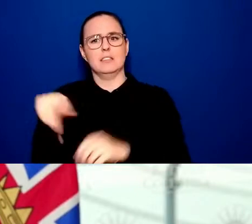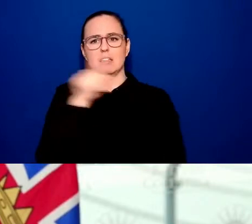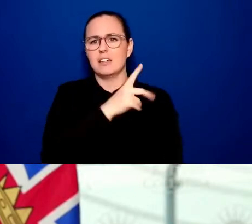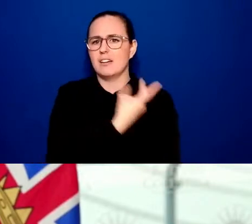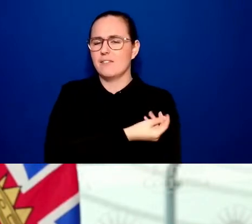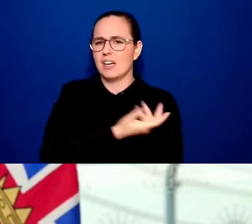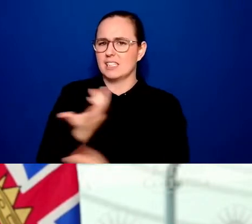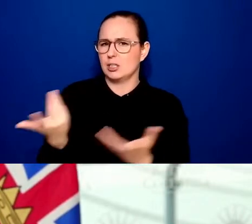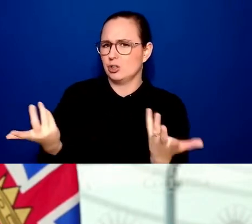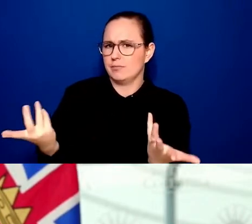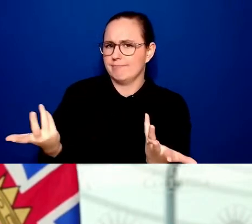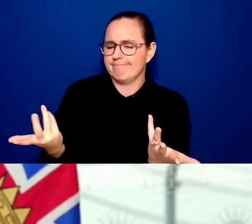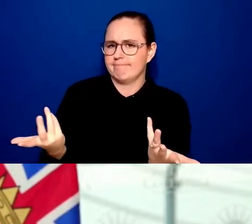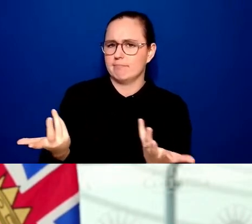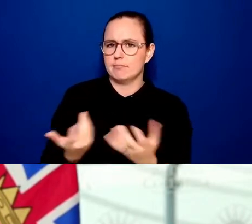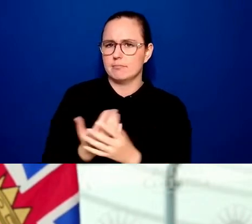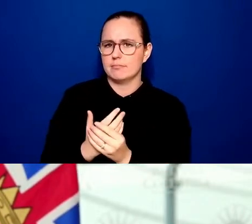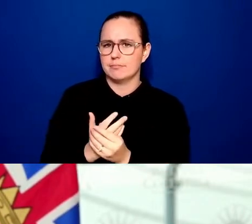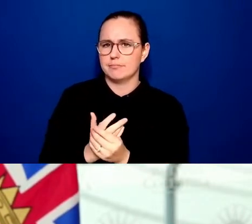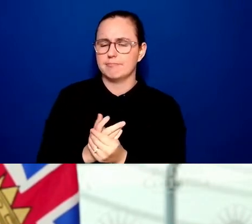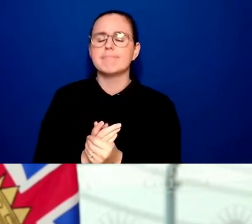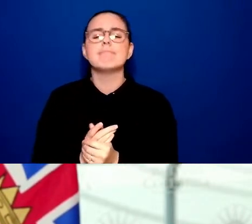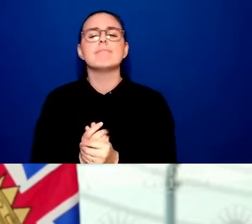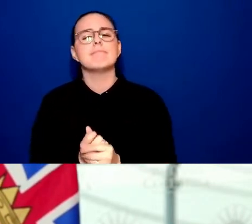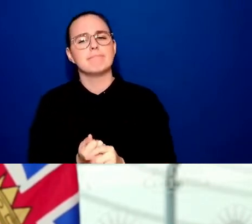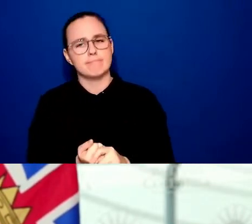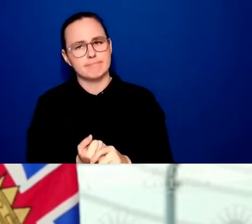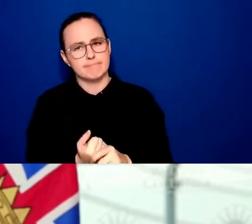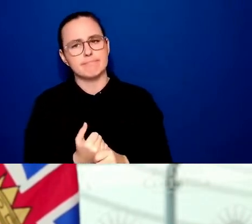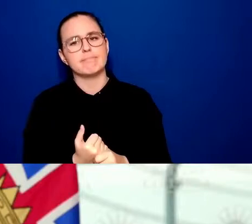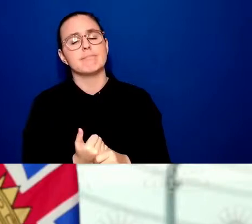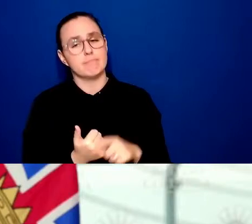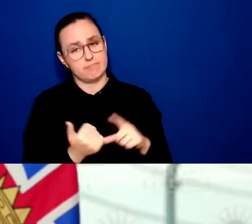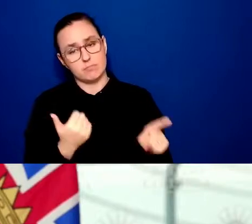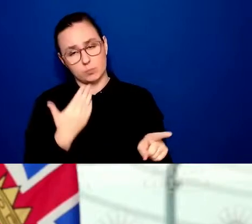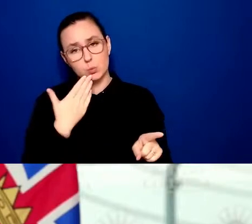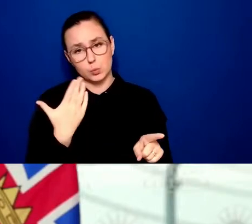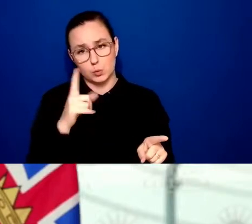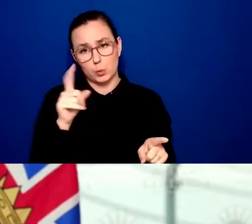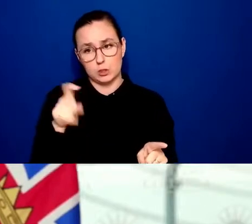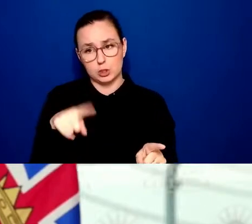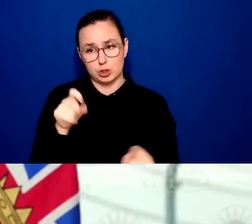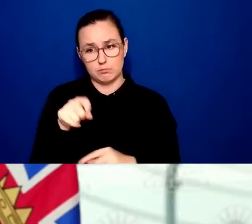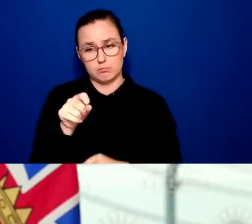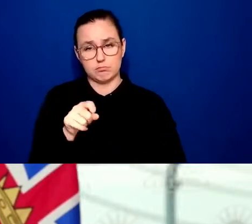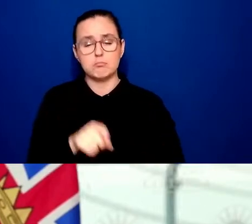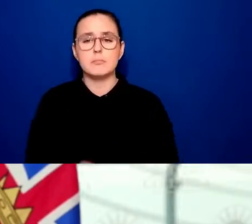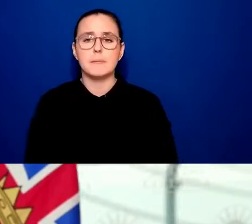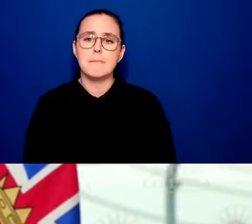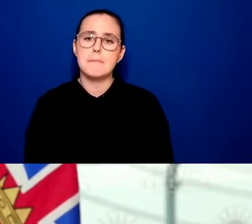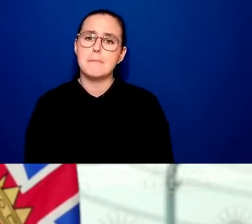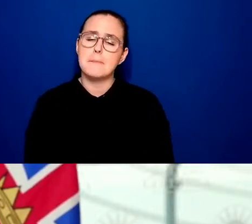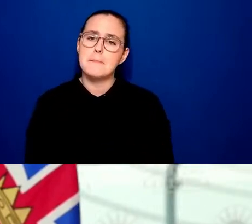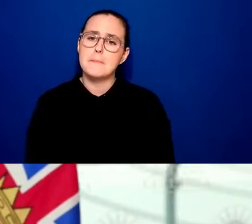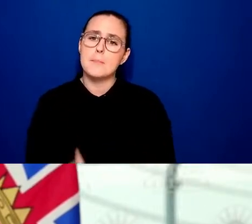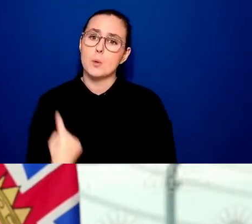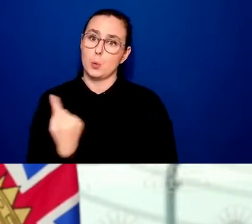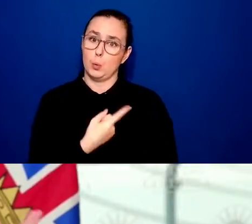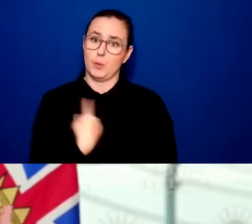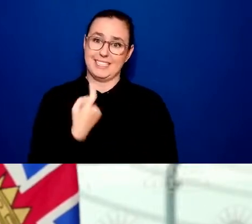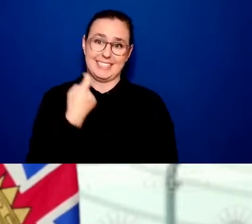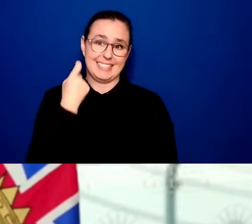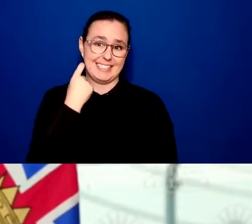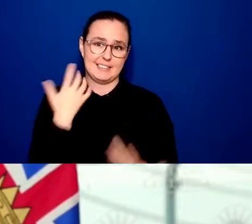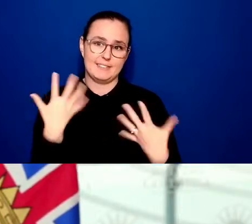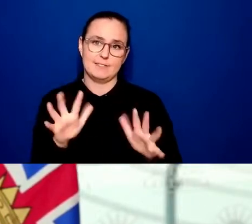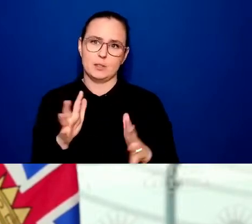holding out right now? I think that's a really good question. And we had really great meetings led